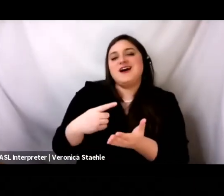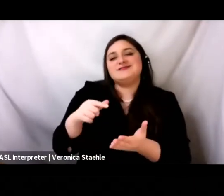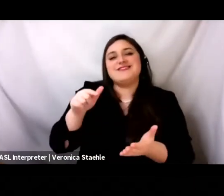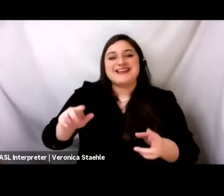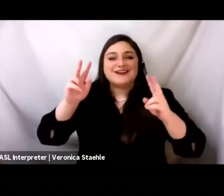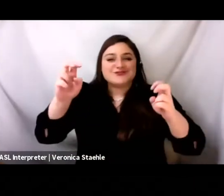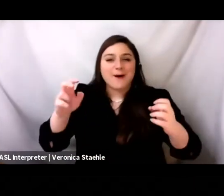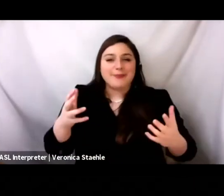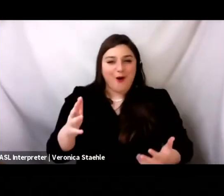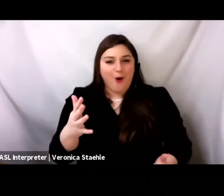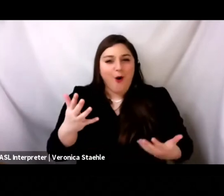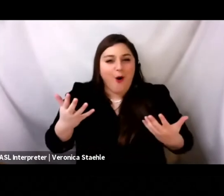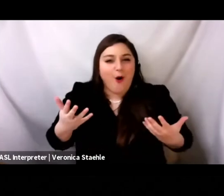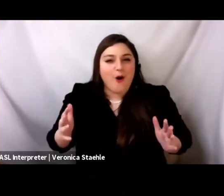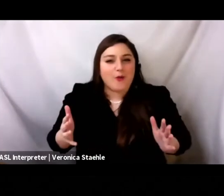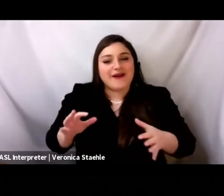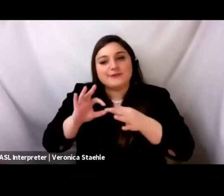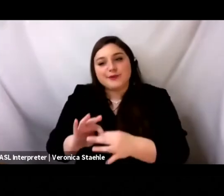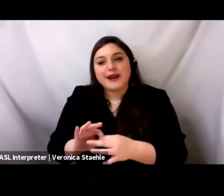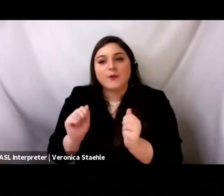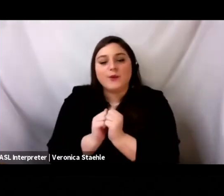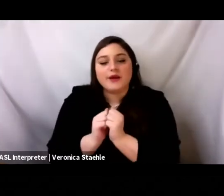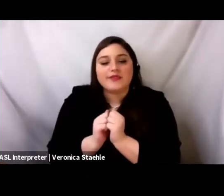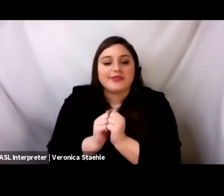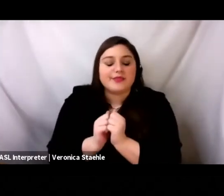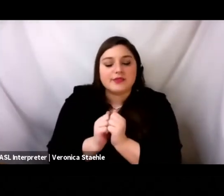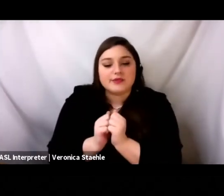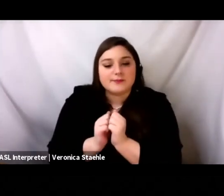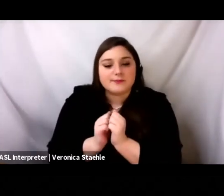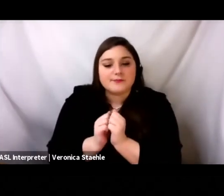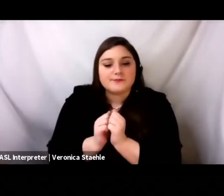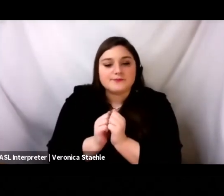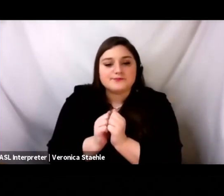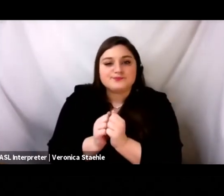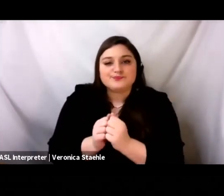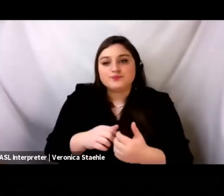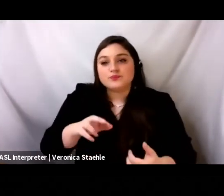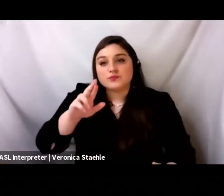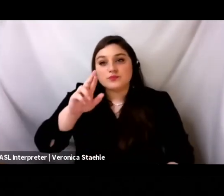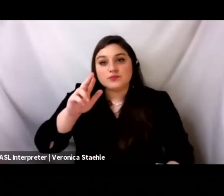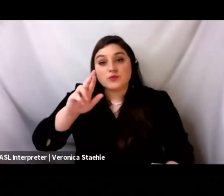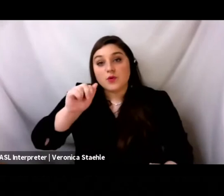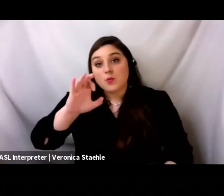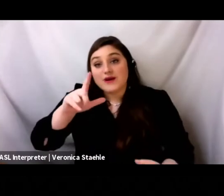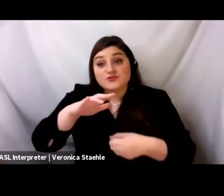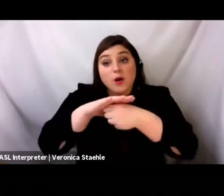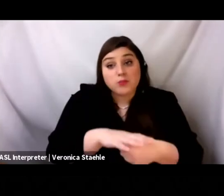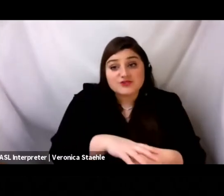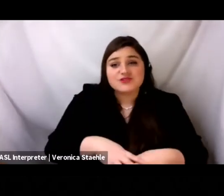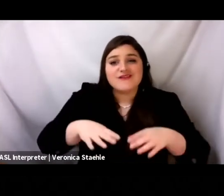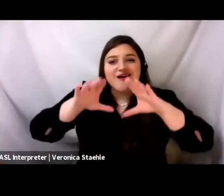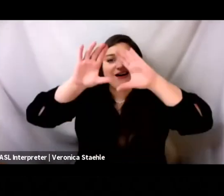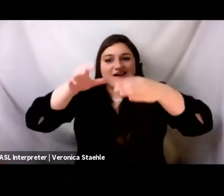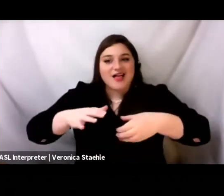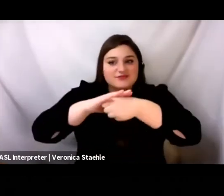of framing, specifically in how of racial oppression and class repression, but also the way that it impacts,